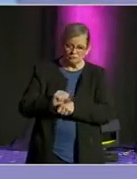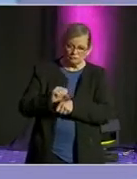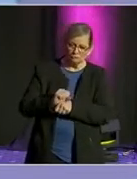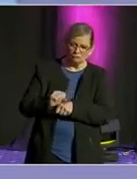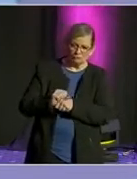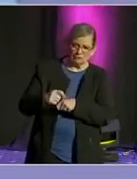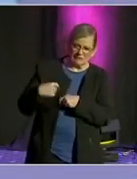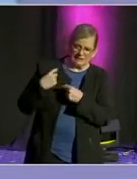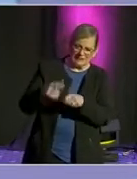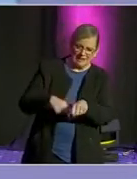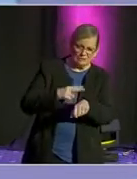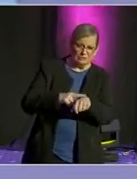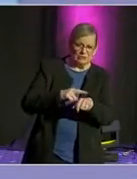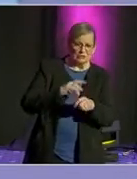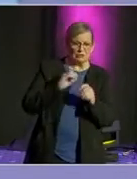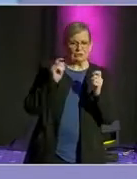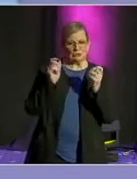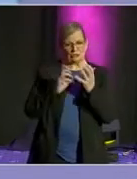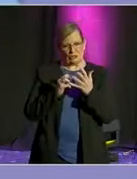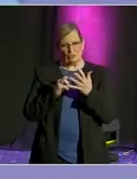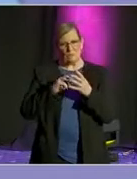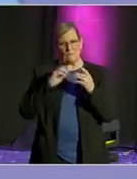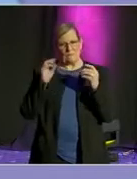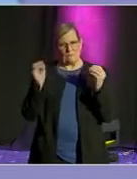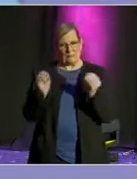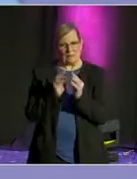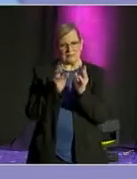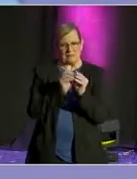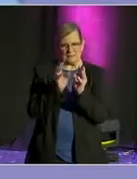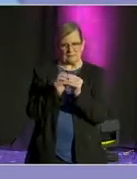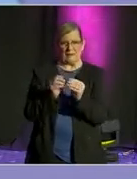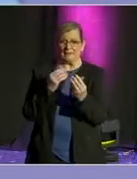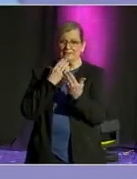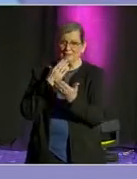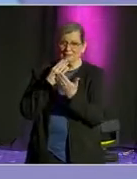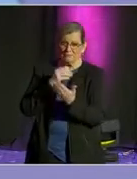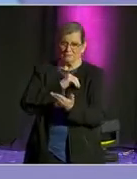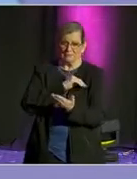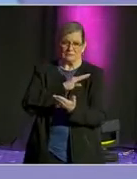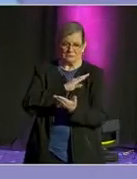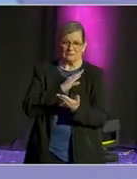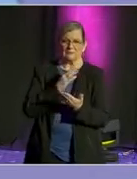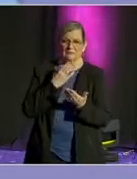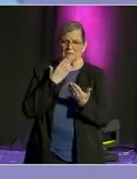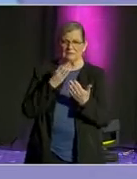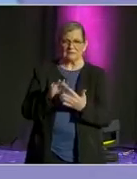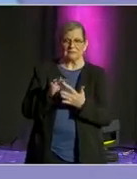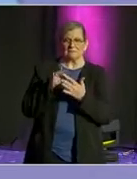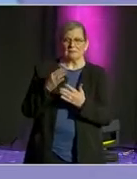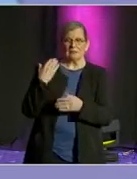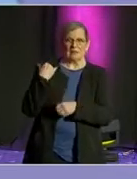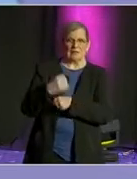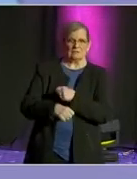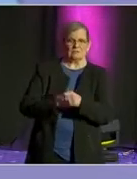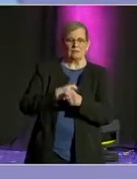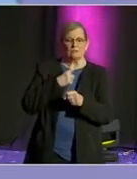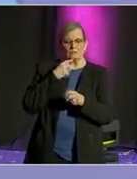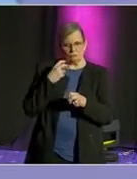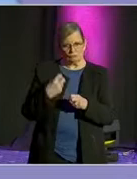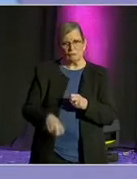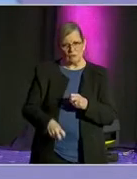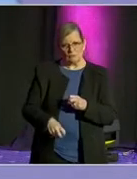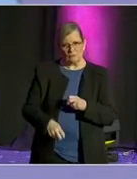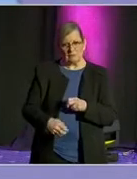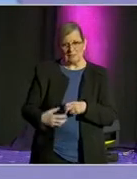Mayor Bowser and her team for their leadership, especially navigating through this past year. Thank you also to Chairman Mendelson and